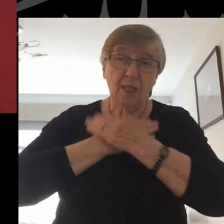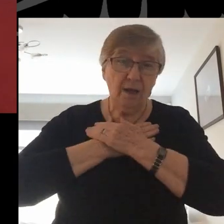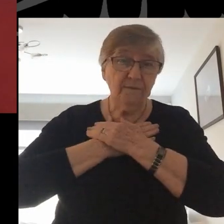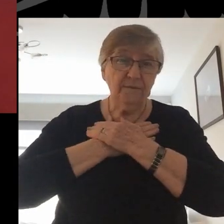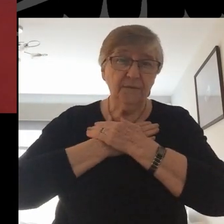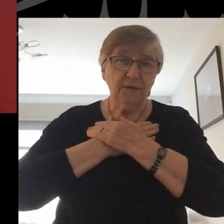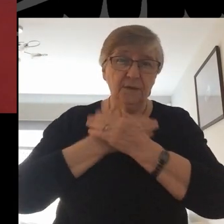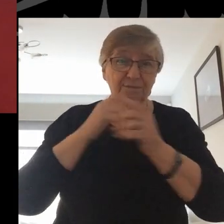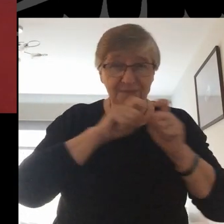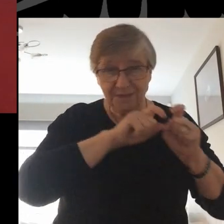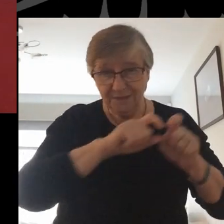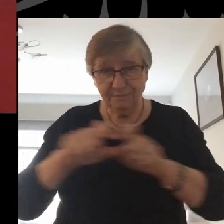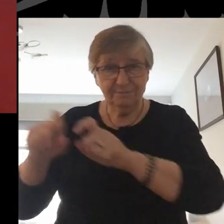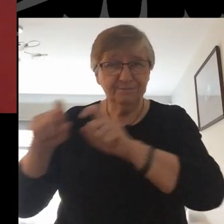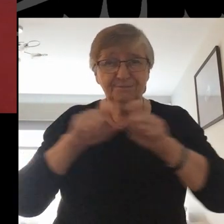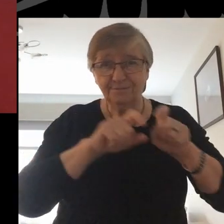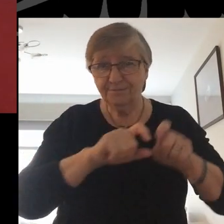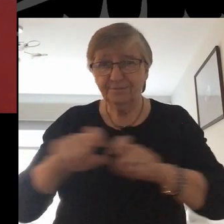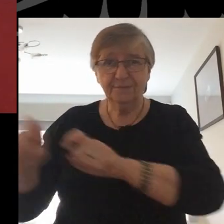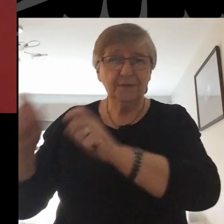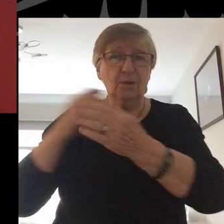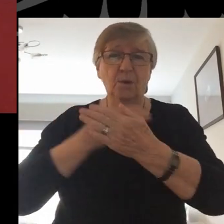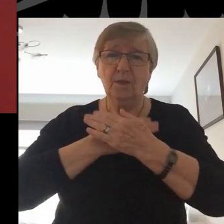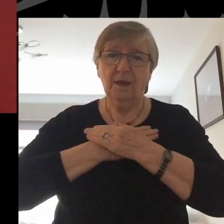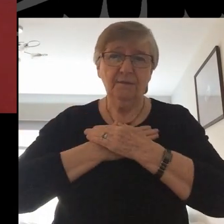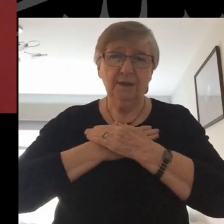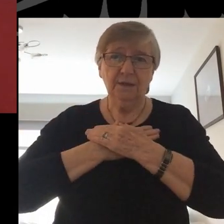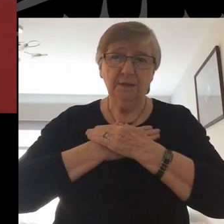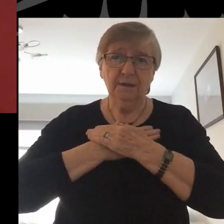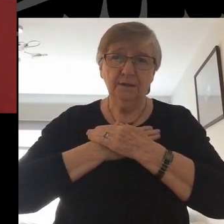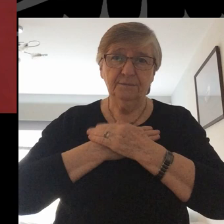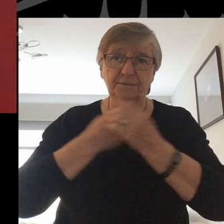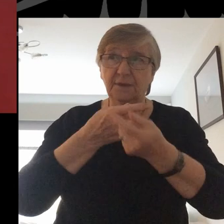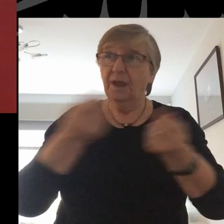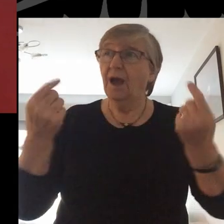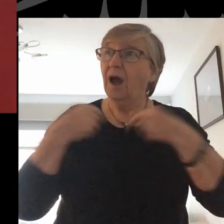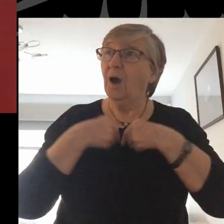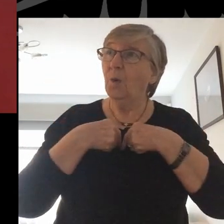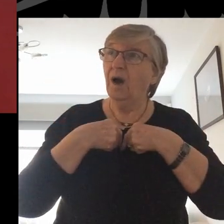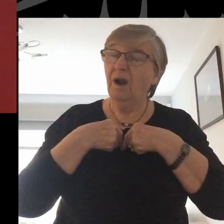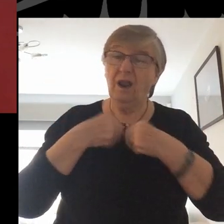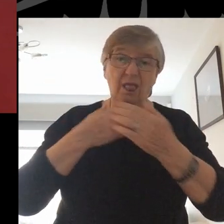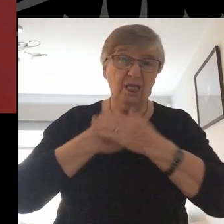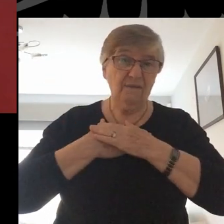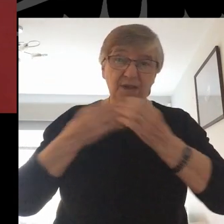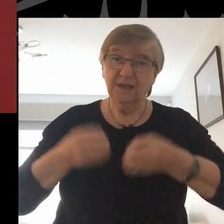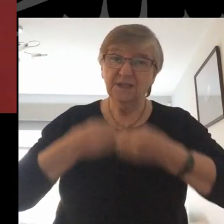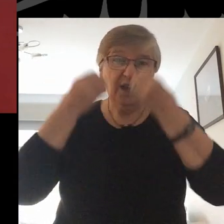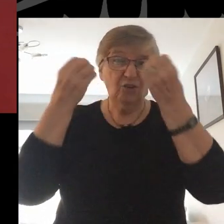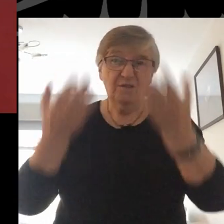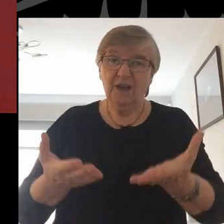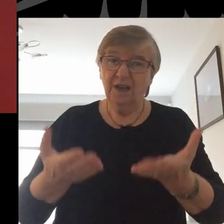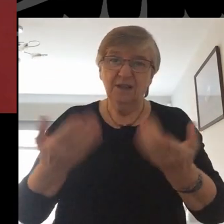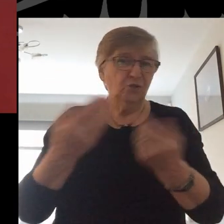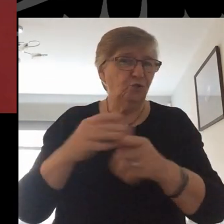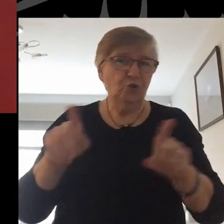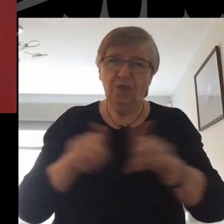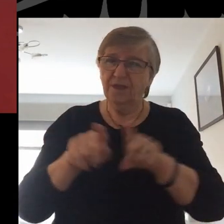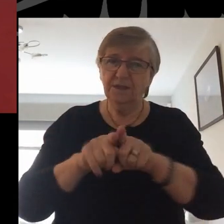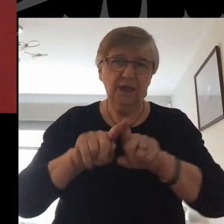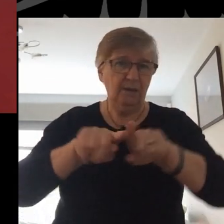loving, in contrast, our loving, our sacrificing has been all too weak and all too fitful.